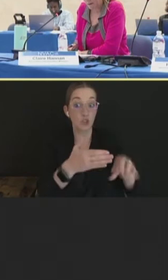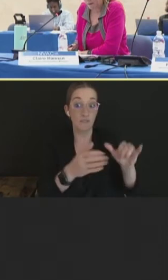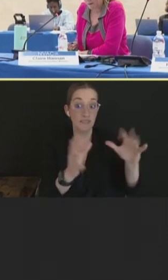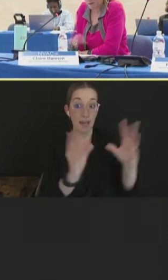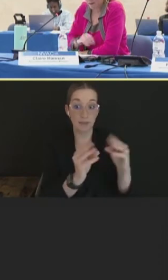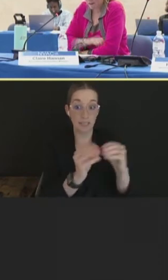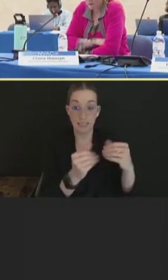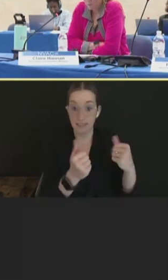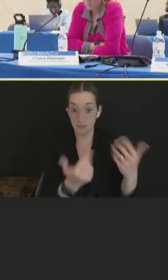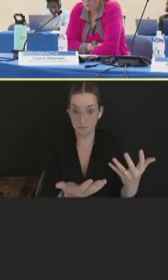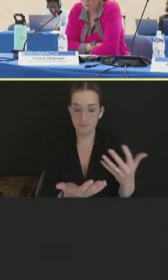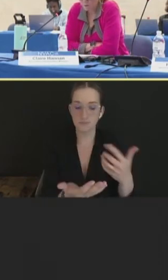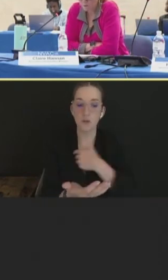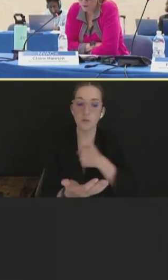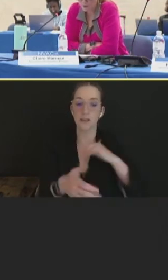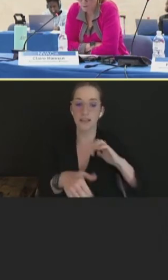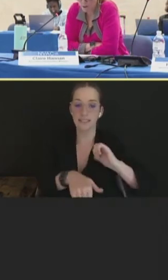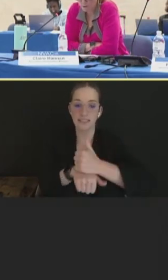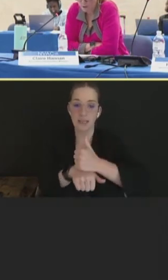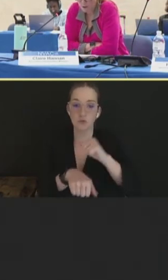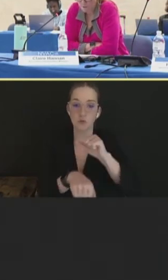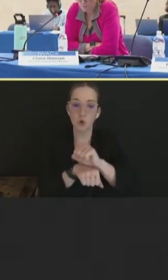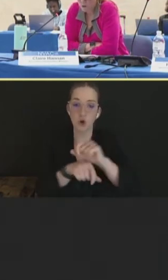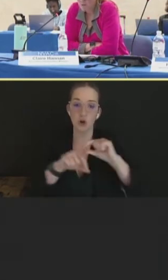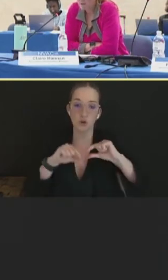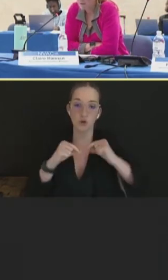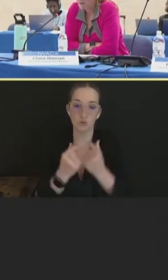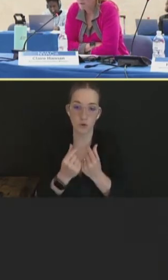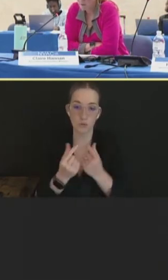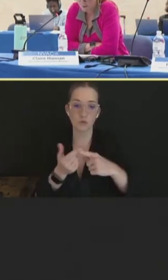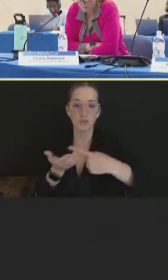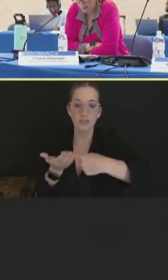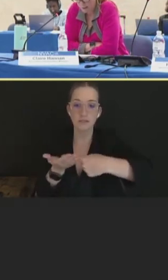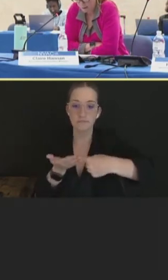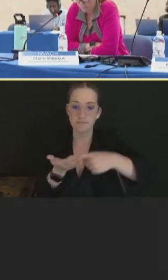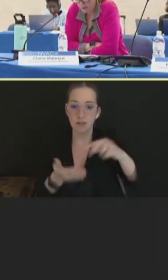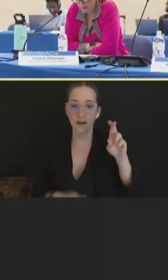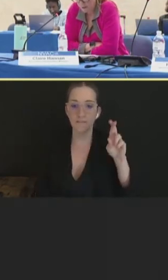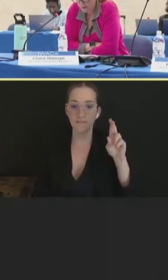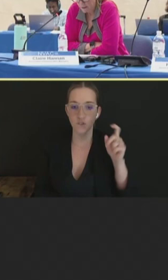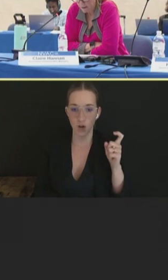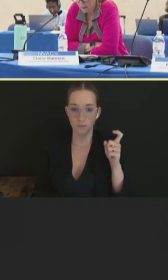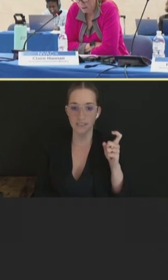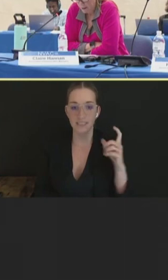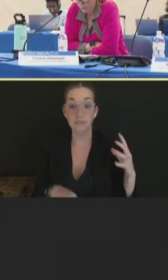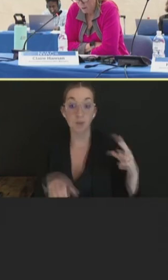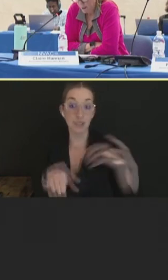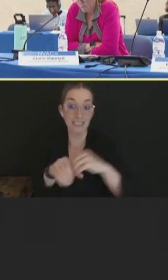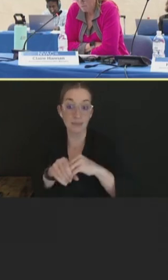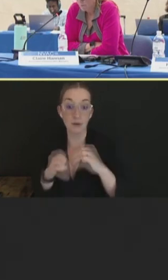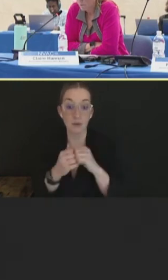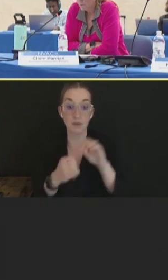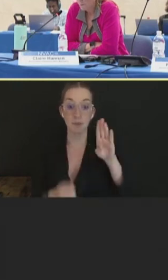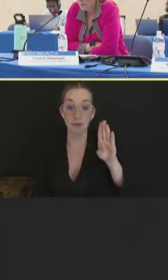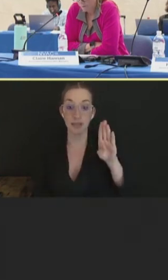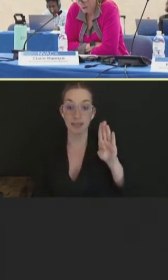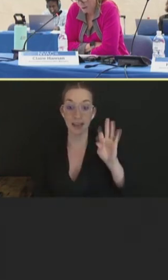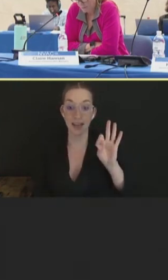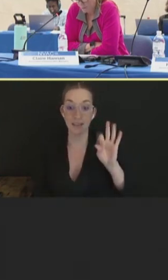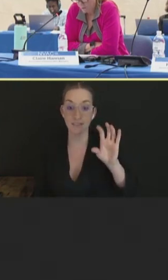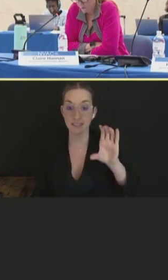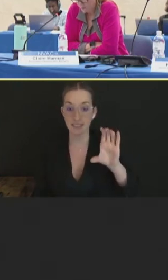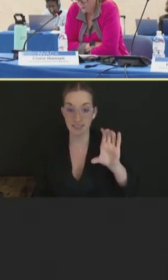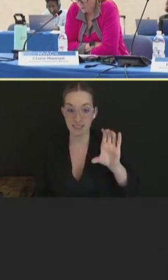had established a work group to talk about pharmacies participating in VFC. And we have over